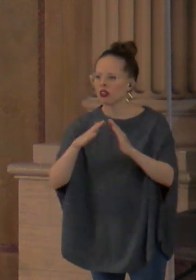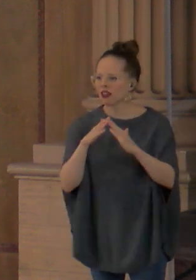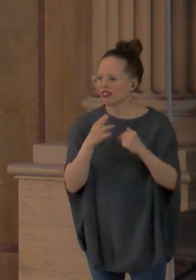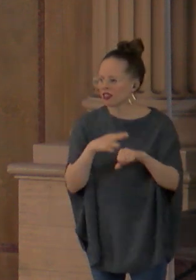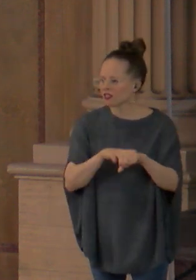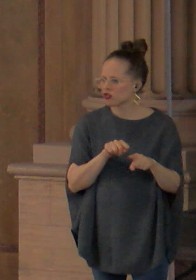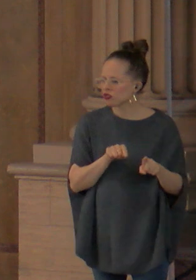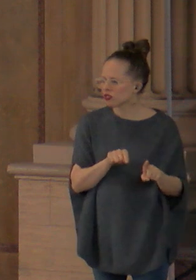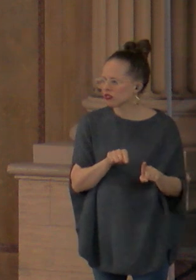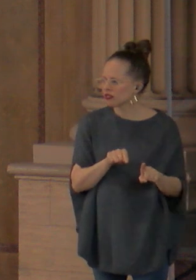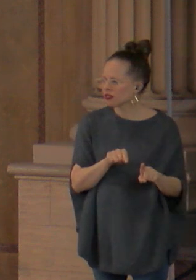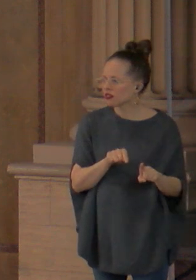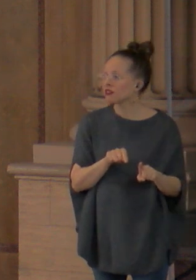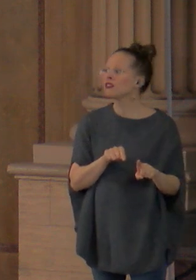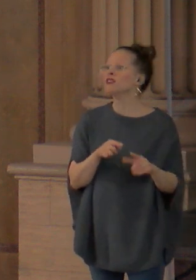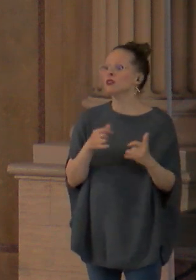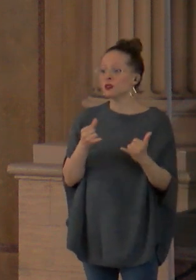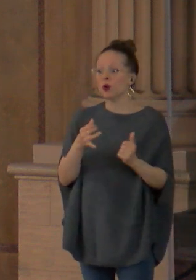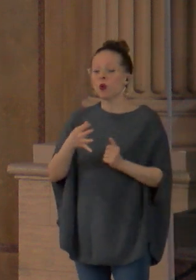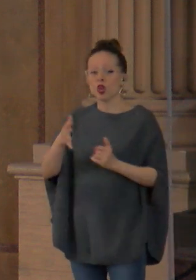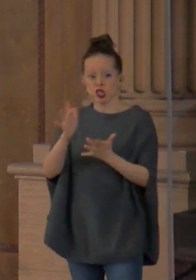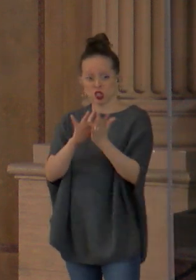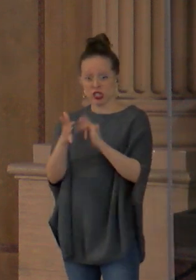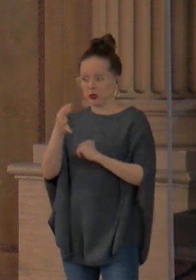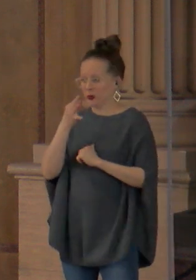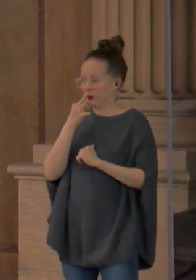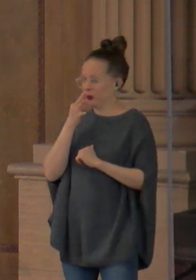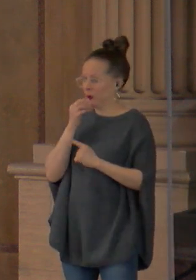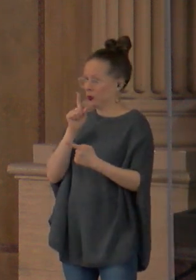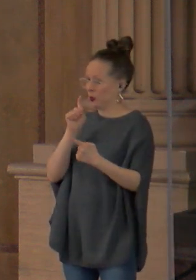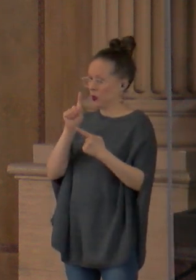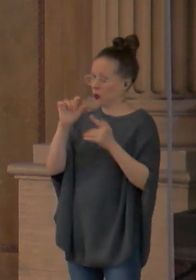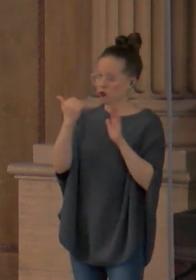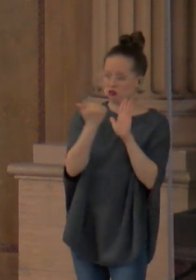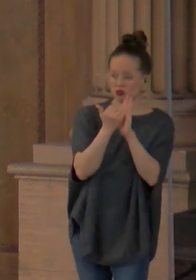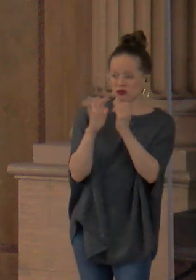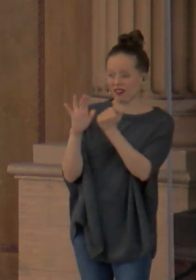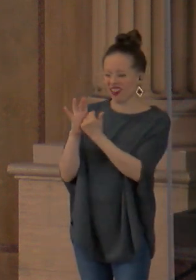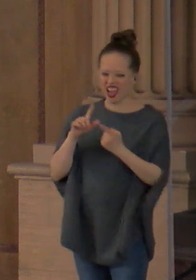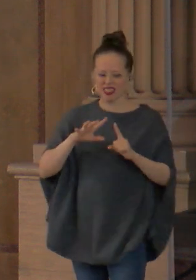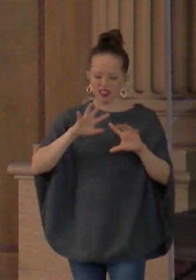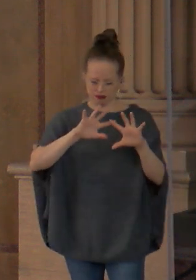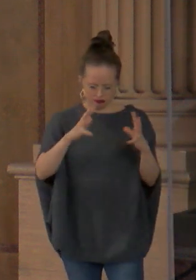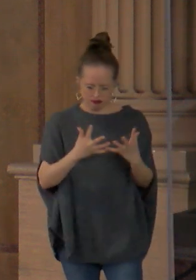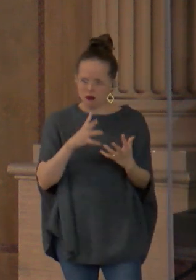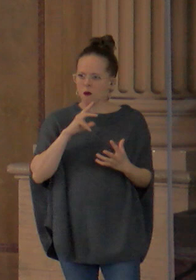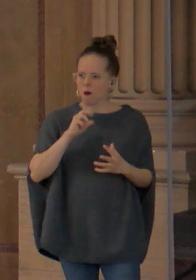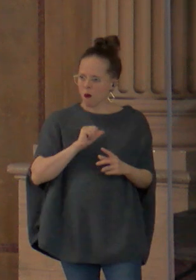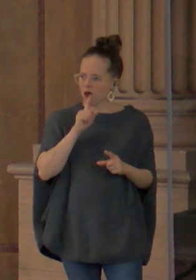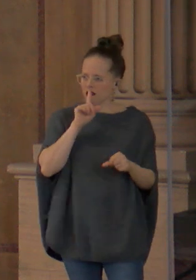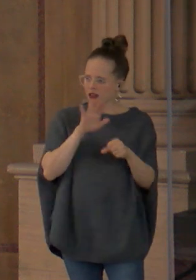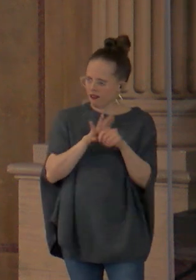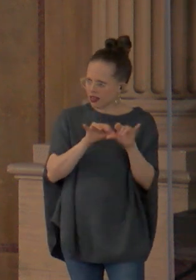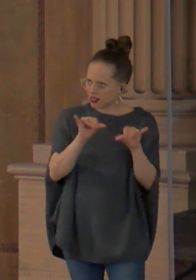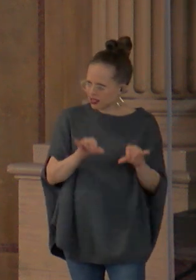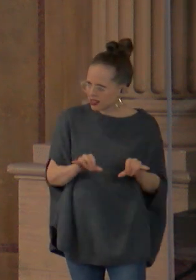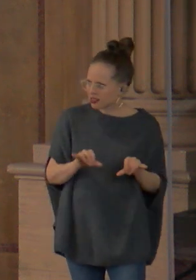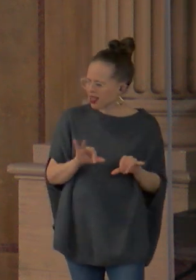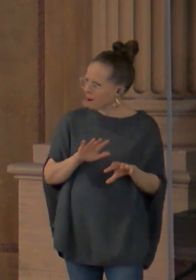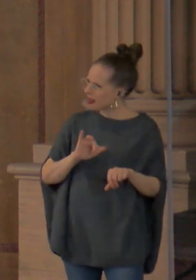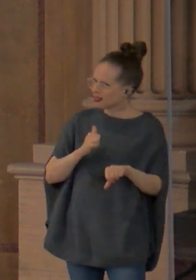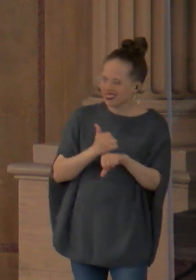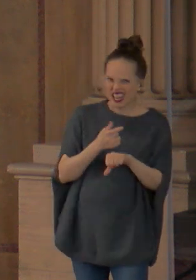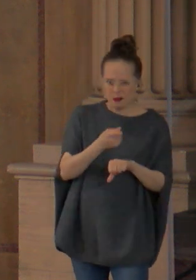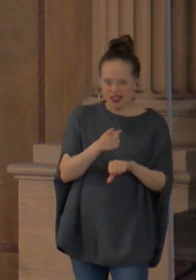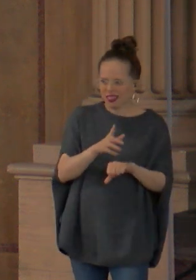Jesus right about to be crucified, going up to the temple. This whole Old Covenant system that has its headquarters in Jerusalem, headquartered in the temple,